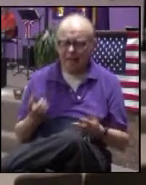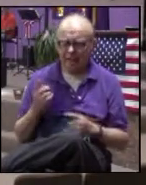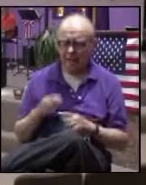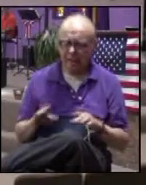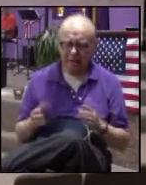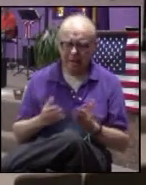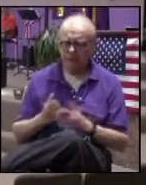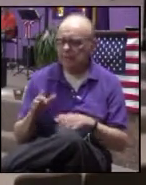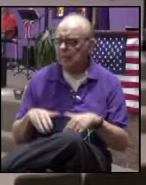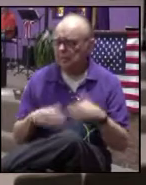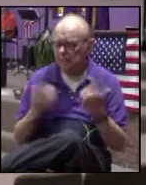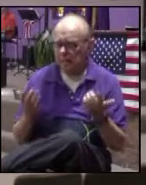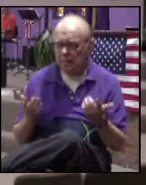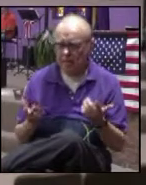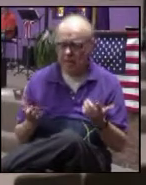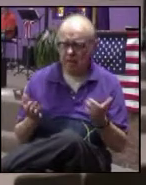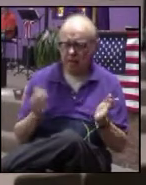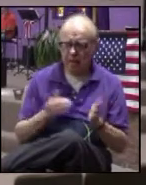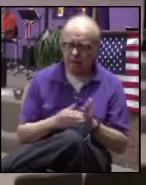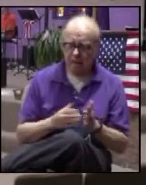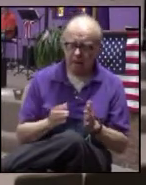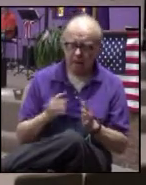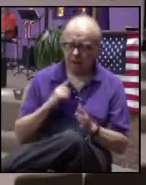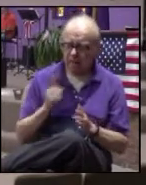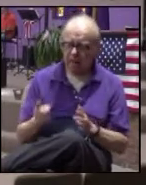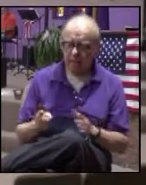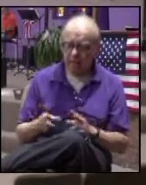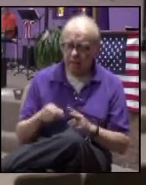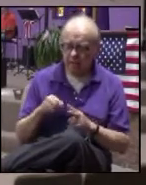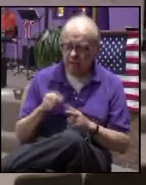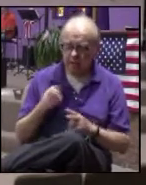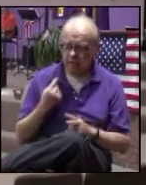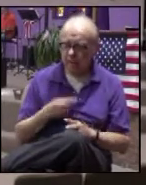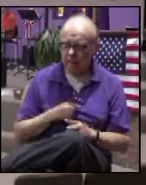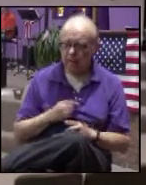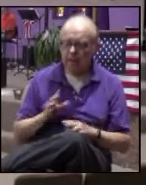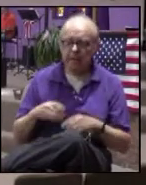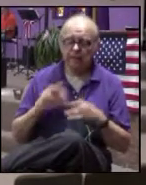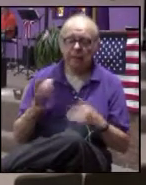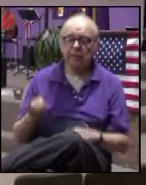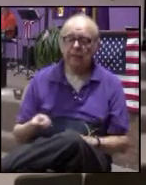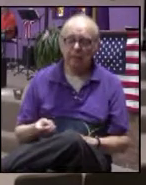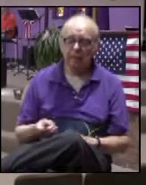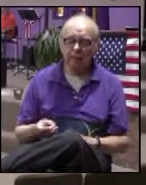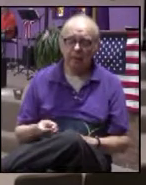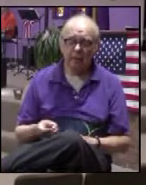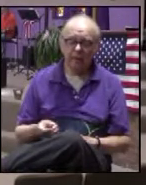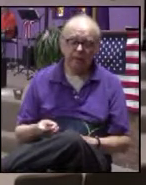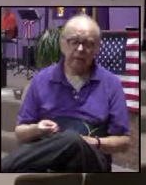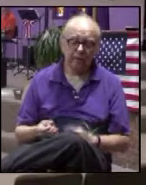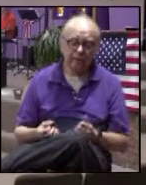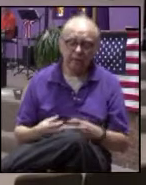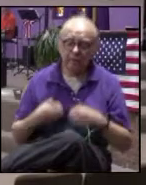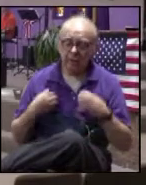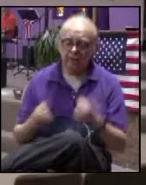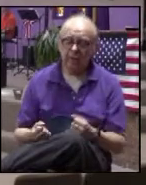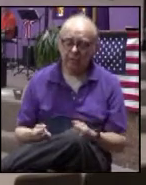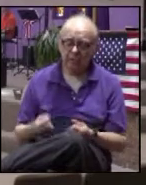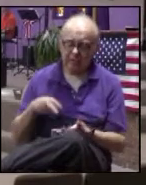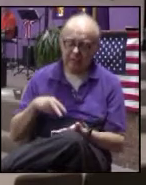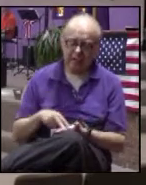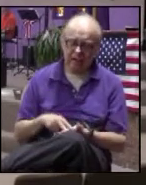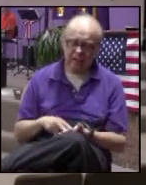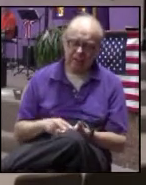get through life. And then we go back to the fact that God chose us. It gives you a sense of oomph in your life, to stand tall, to